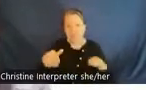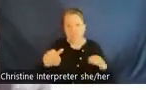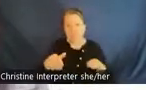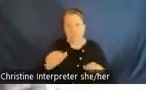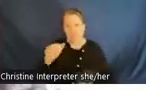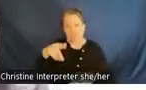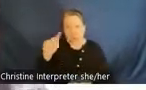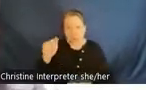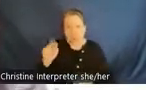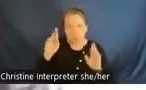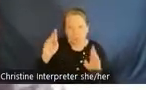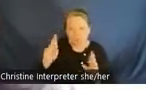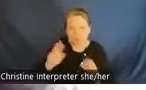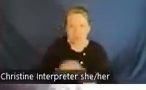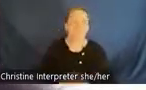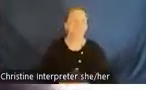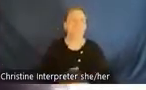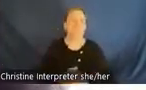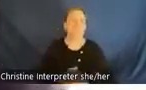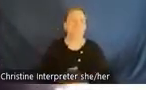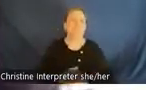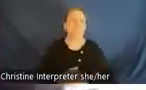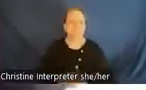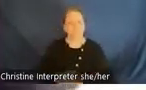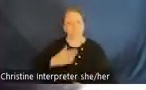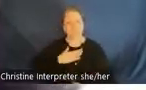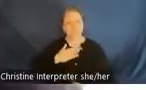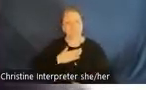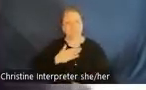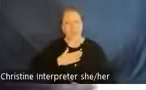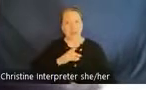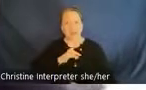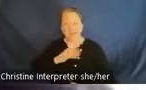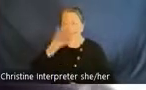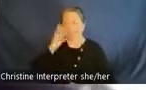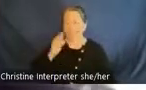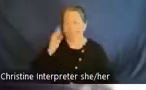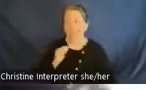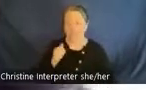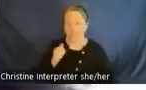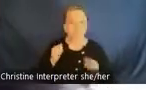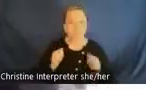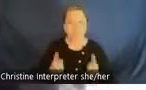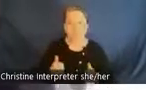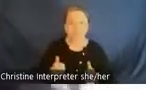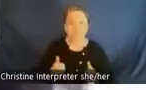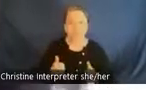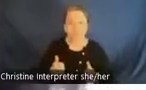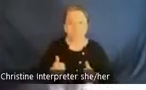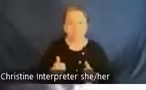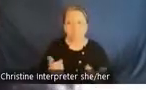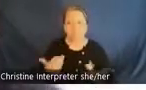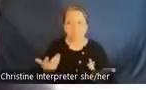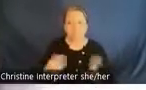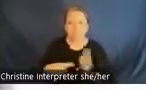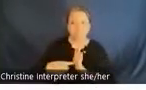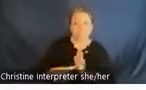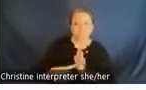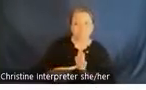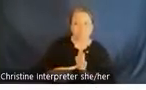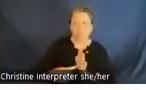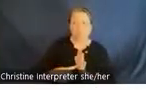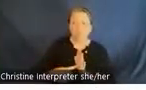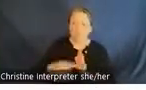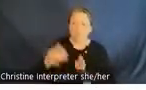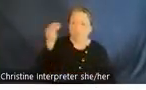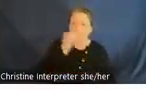I can say firsthand that I don't think that sometimes these organizations know just how big of an